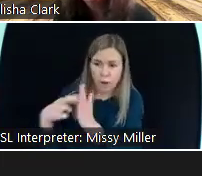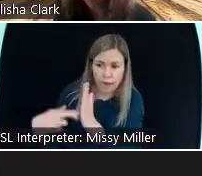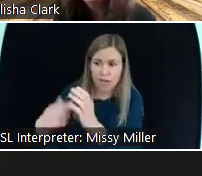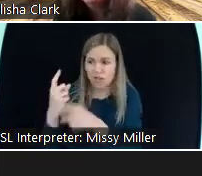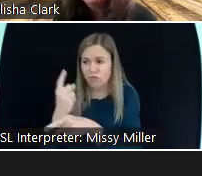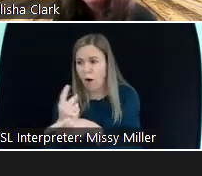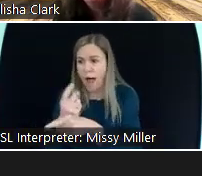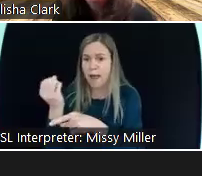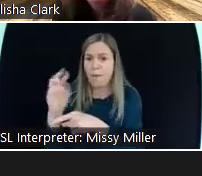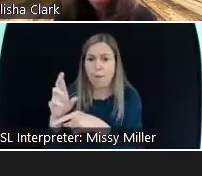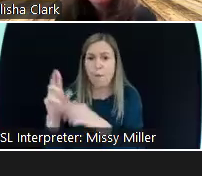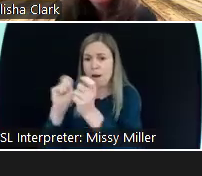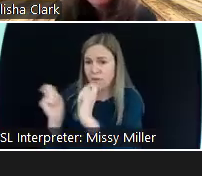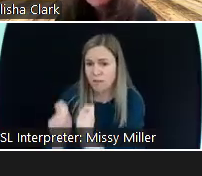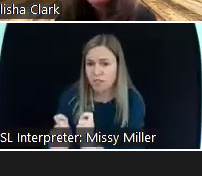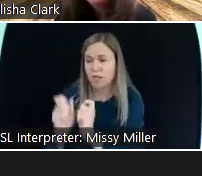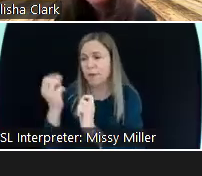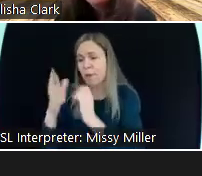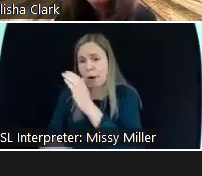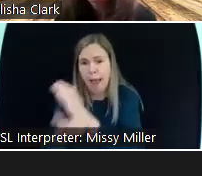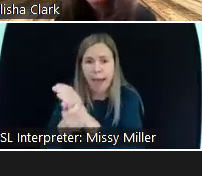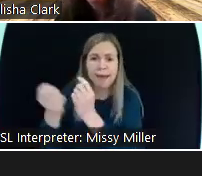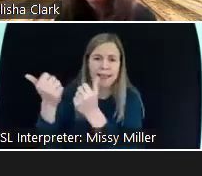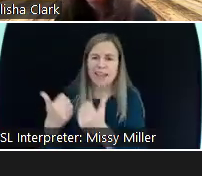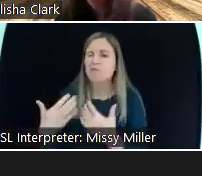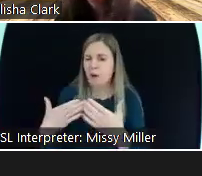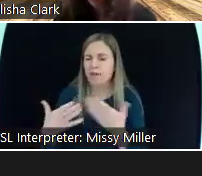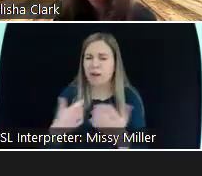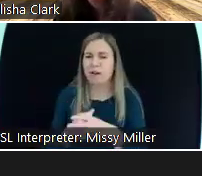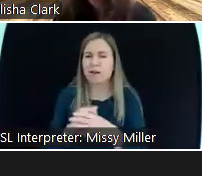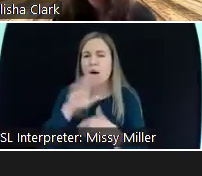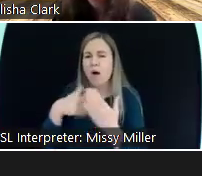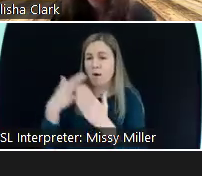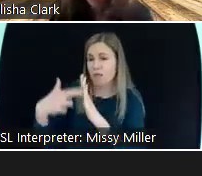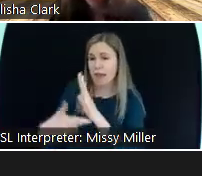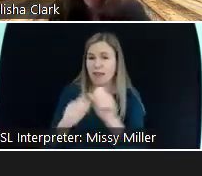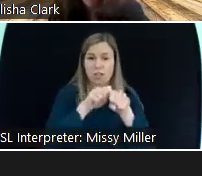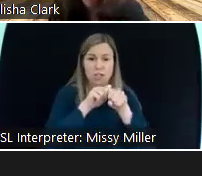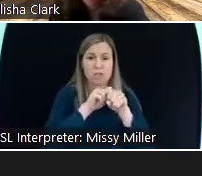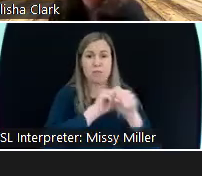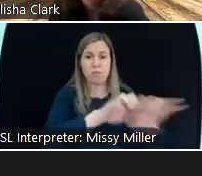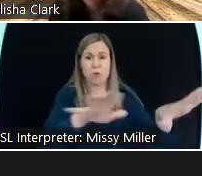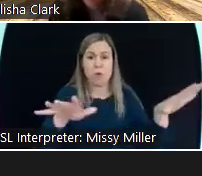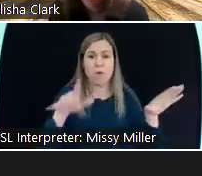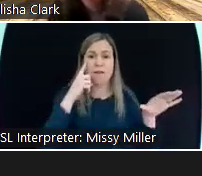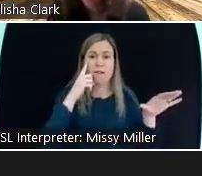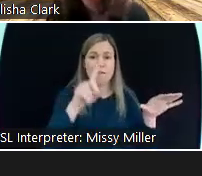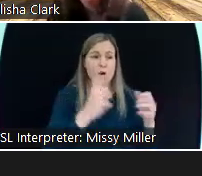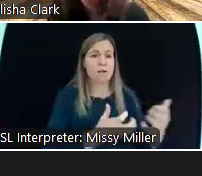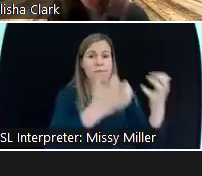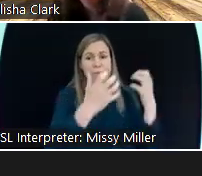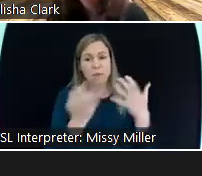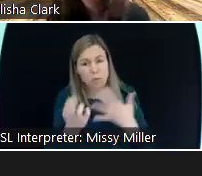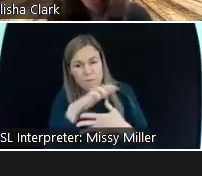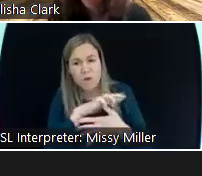to possibly make revisions to that. But all the regulations, when they go out for, or when we're reviewing and